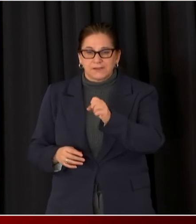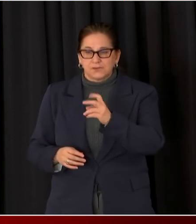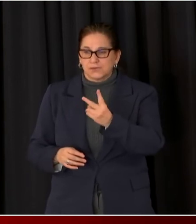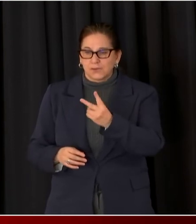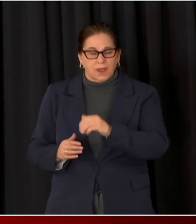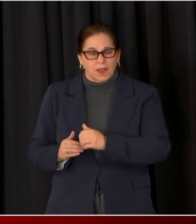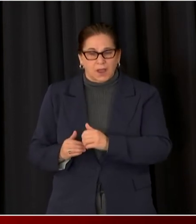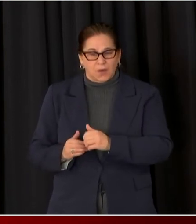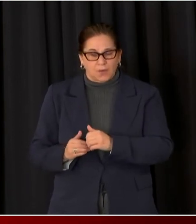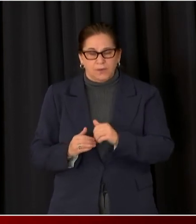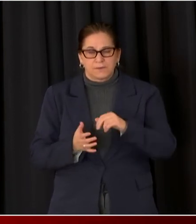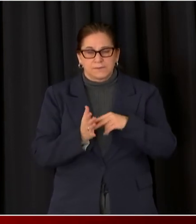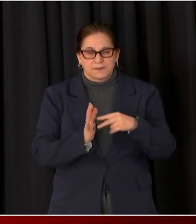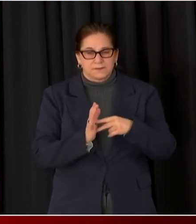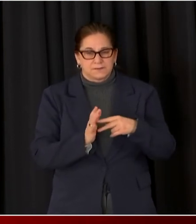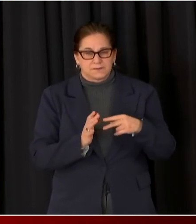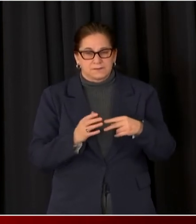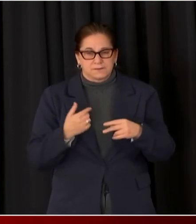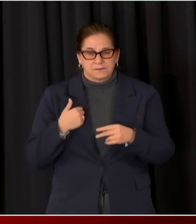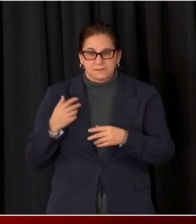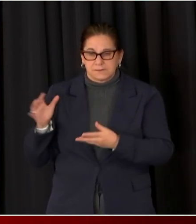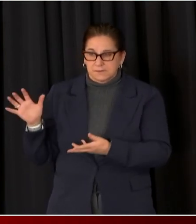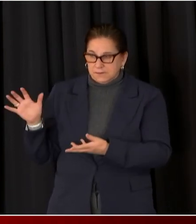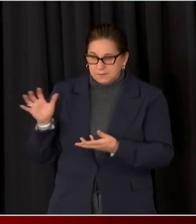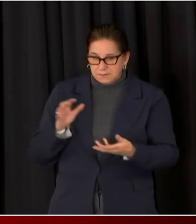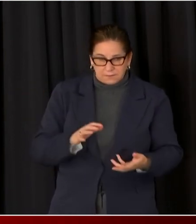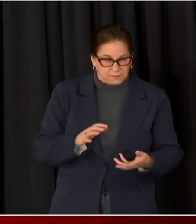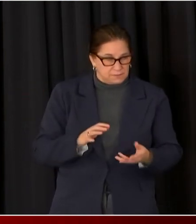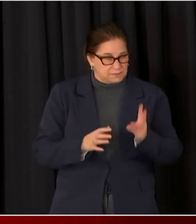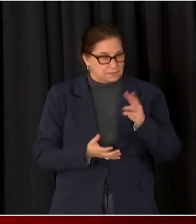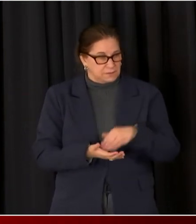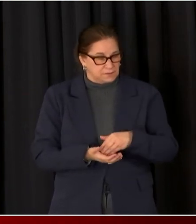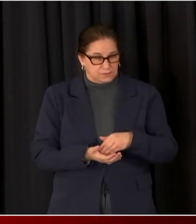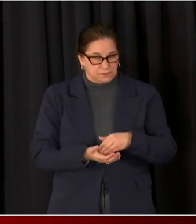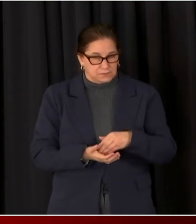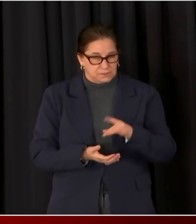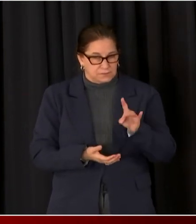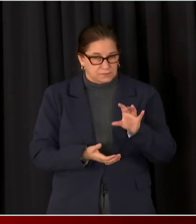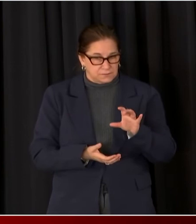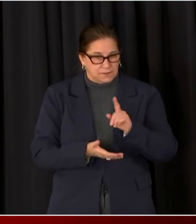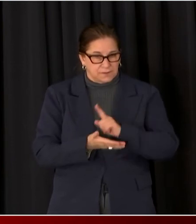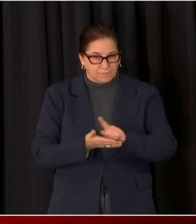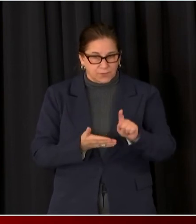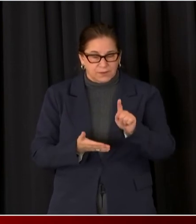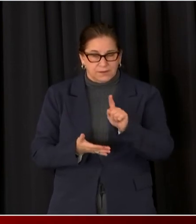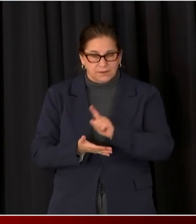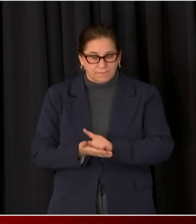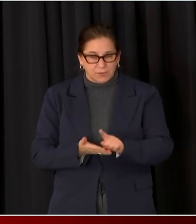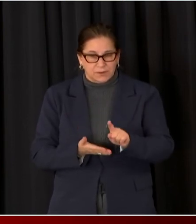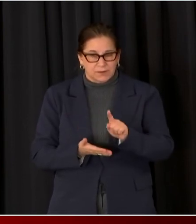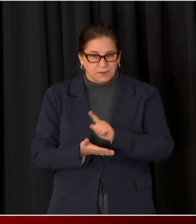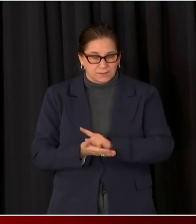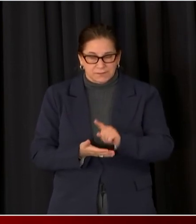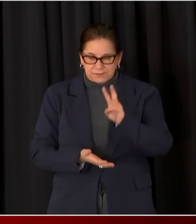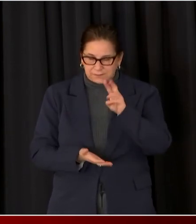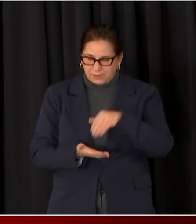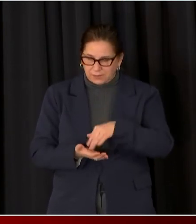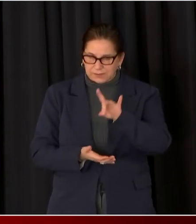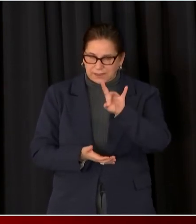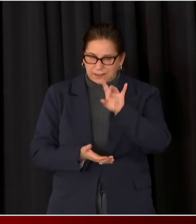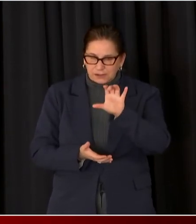only going to keep getting 6,825 doses at a time, if I get that every week, every 2 weeks, right? So there's a